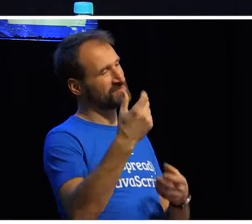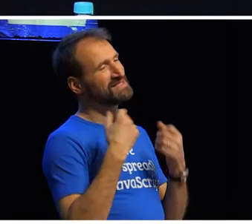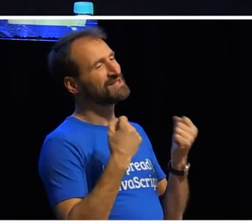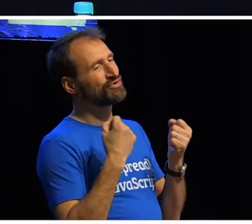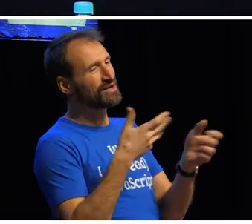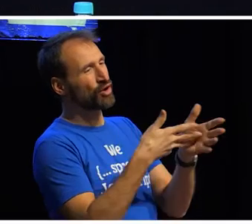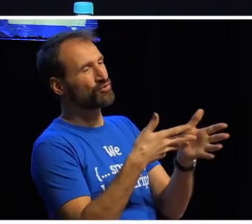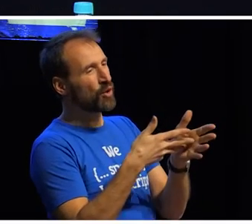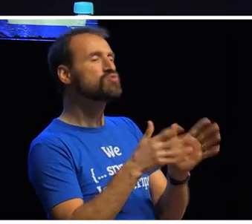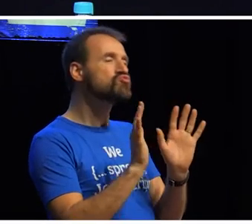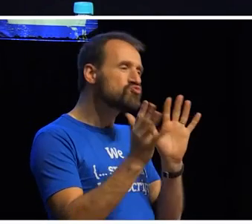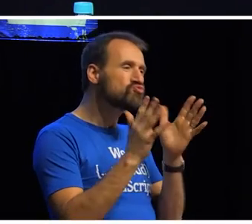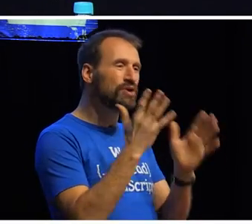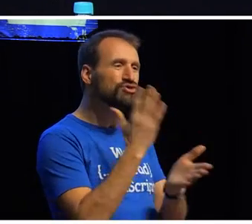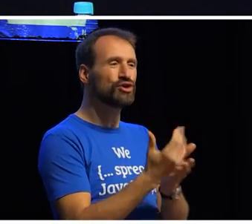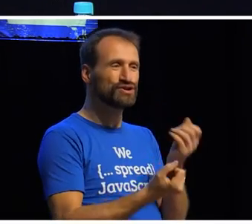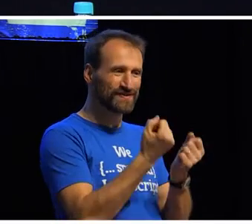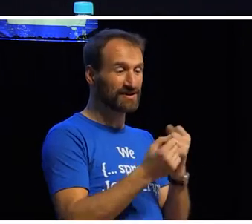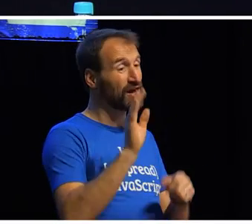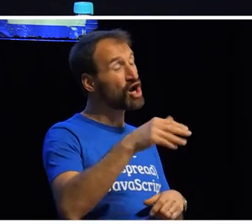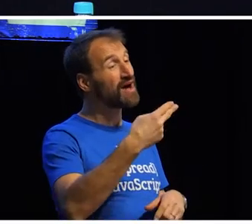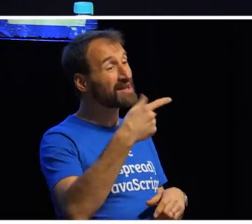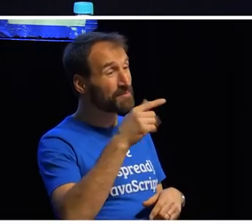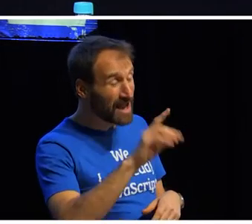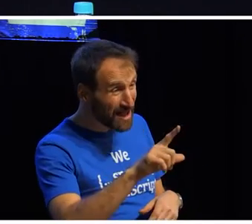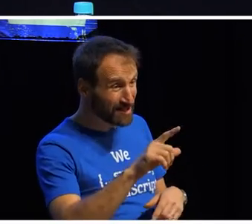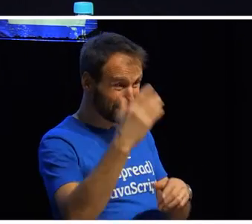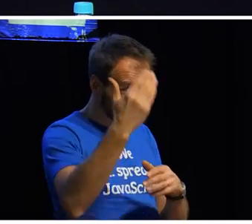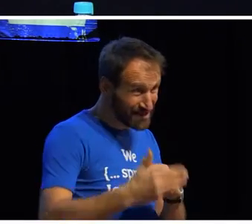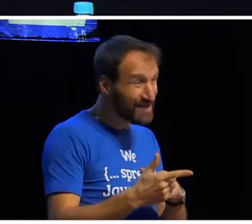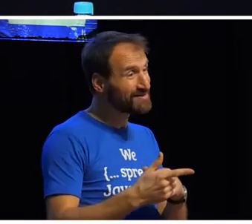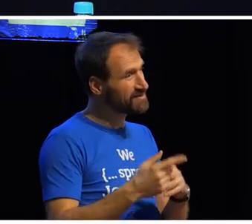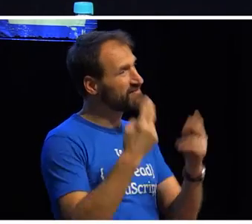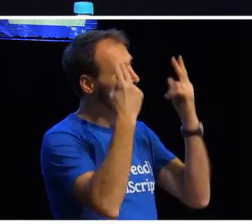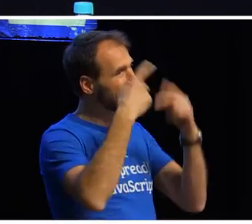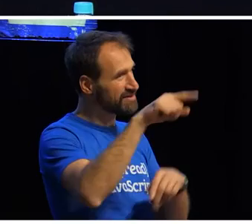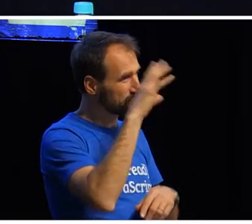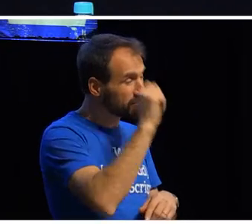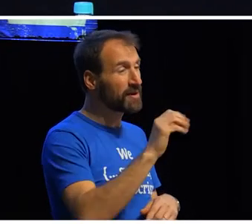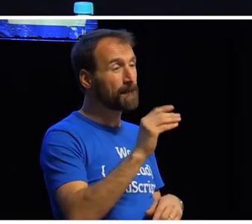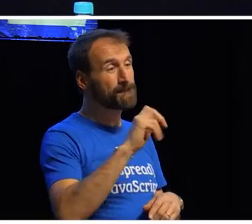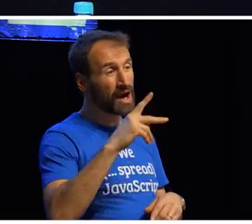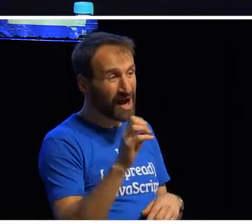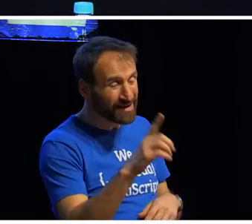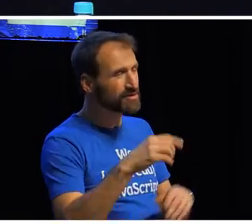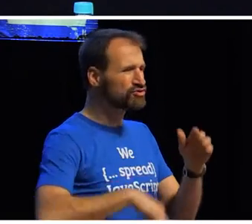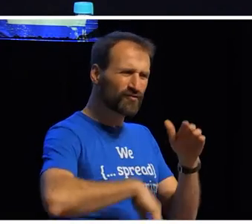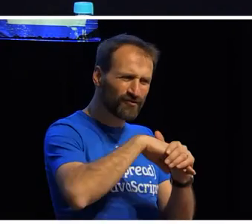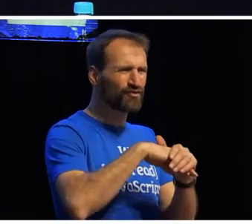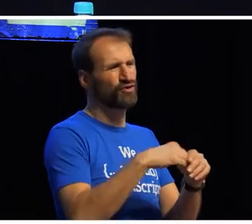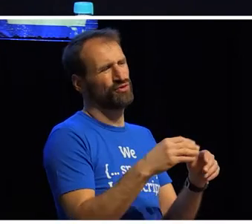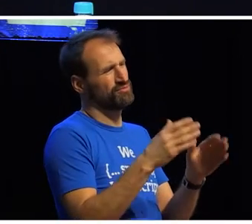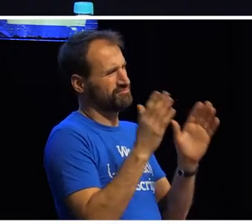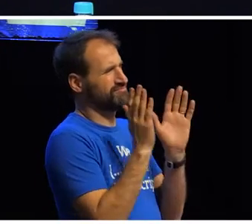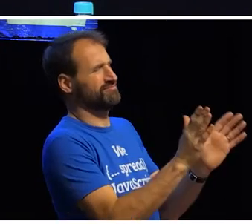tricky and this is on the HTML side something that's important to understand is marked is actually fully expected compliant and it catches these things and there's no known